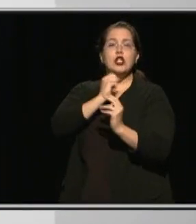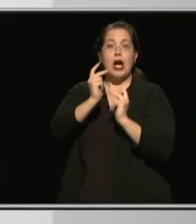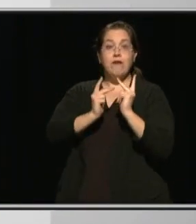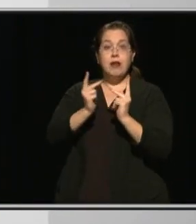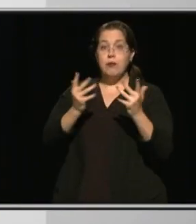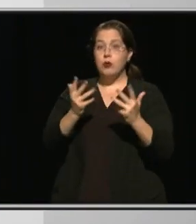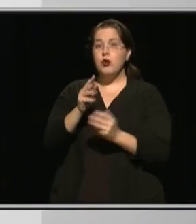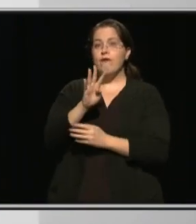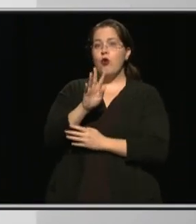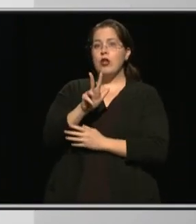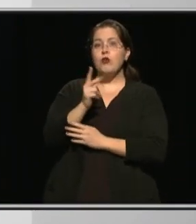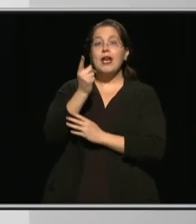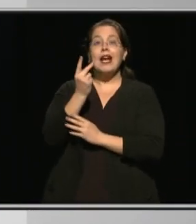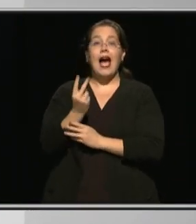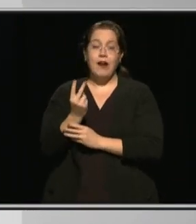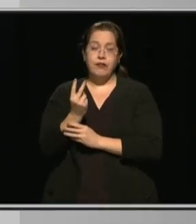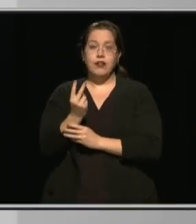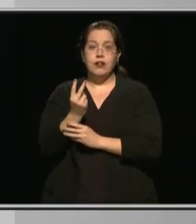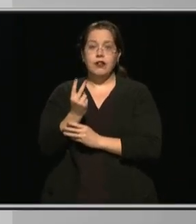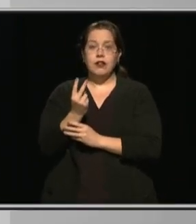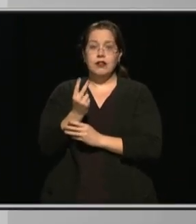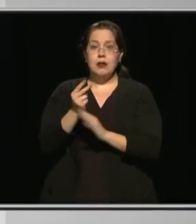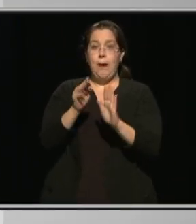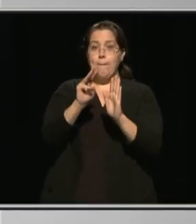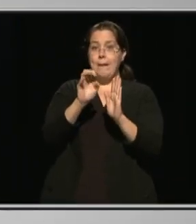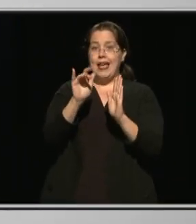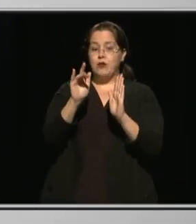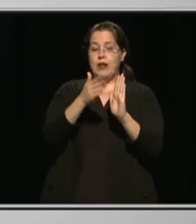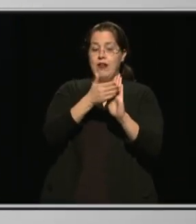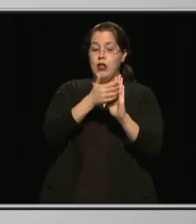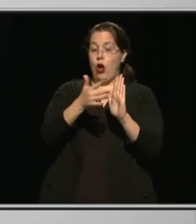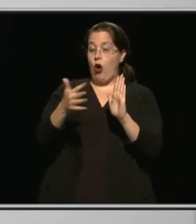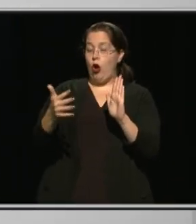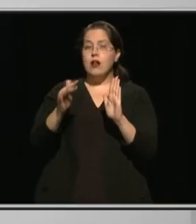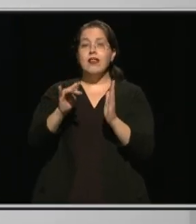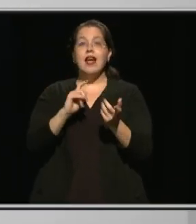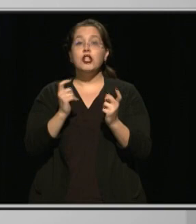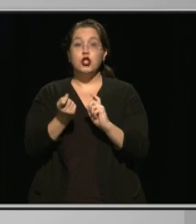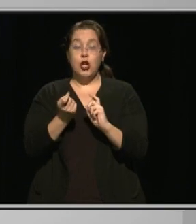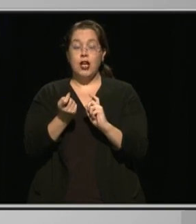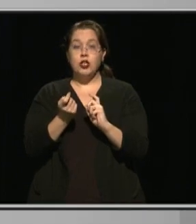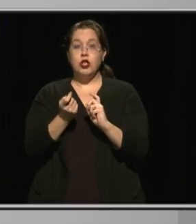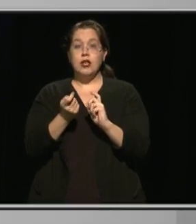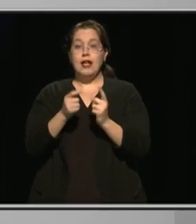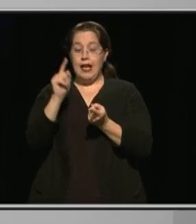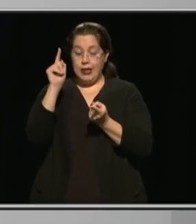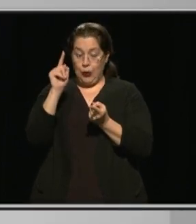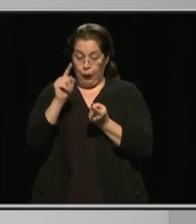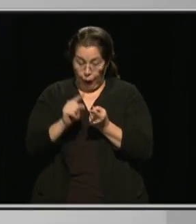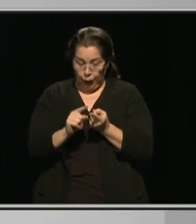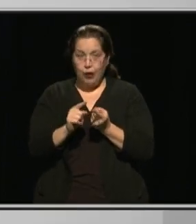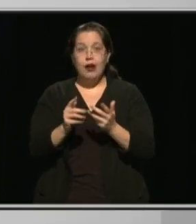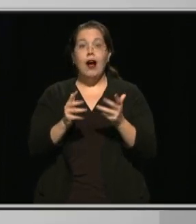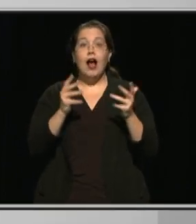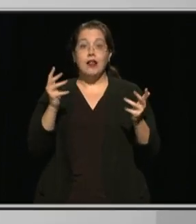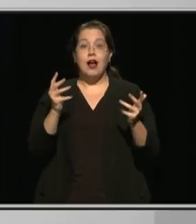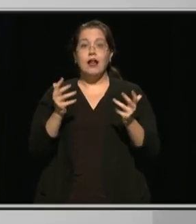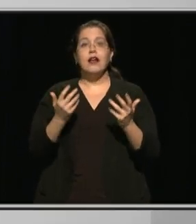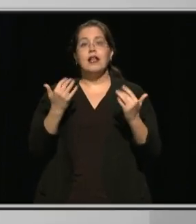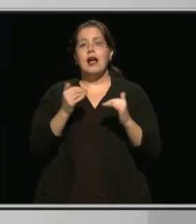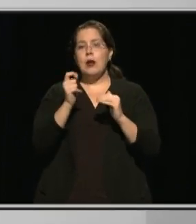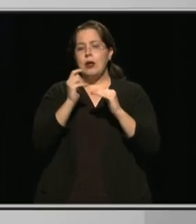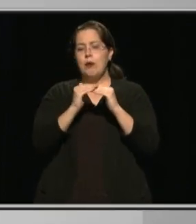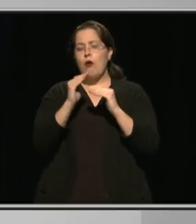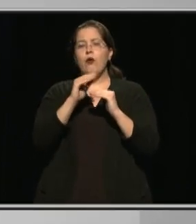was 43 and a half years. Since May 25th, that has changed. It's decreased significantly to just